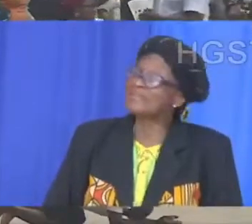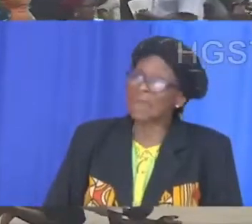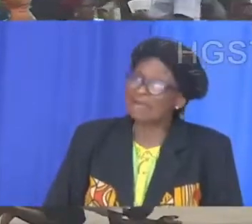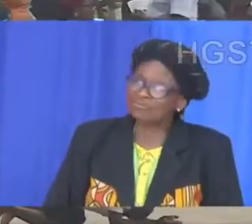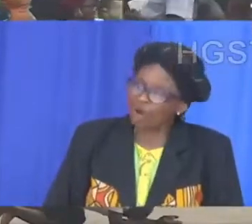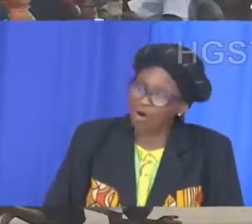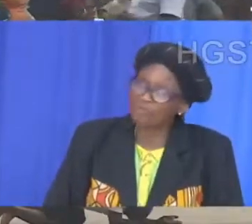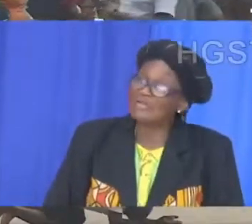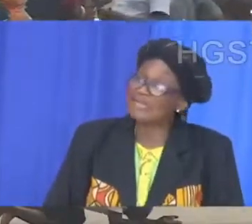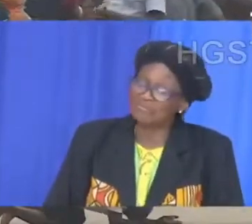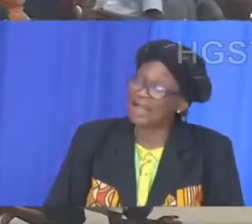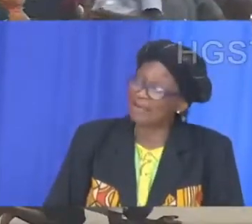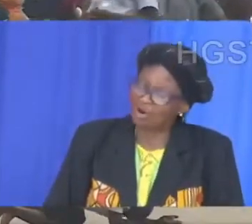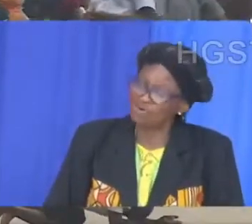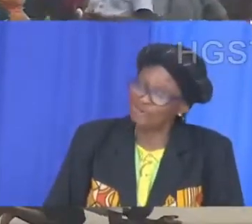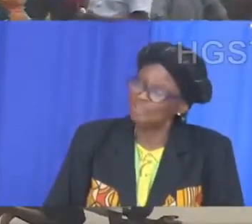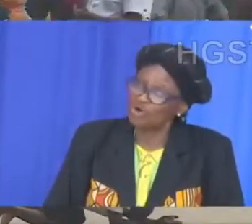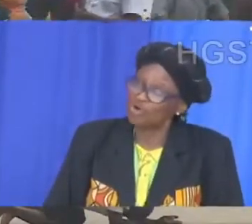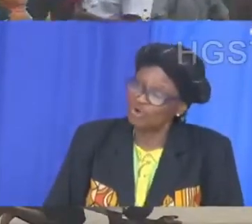Thank you.